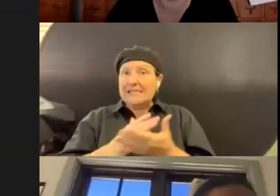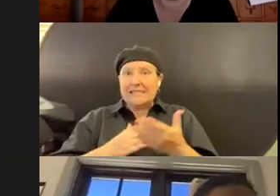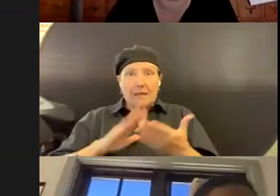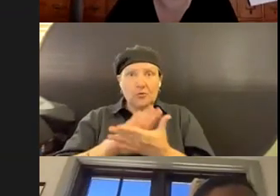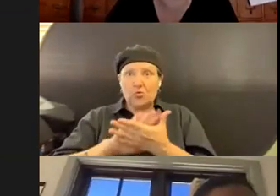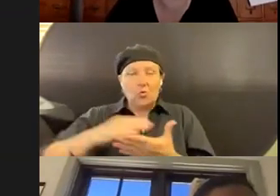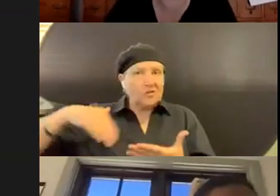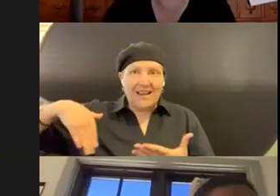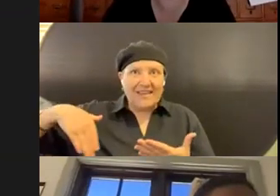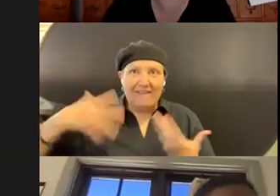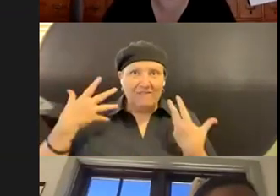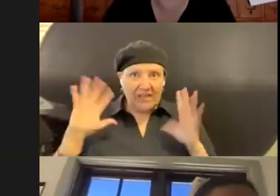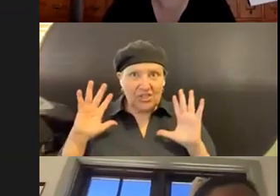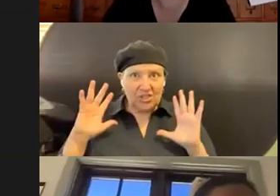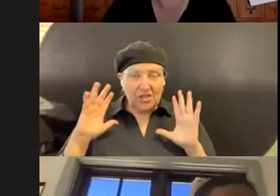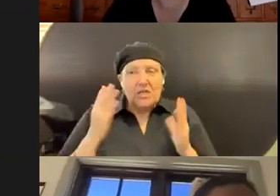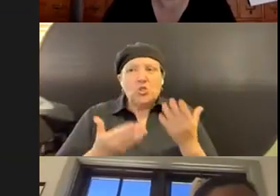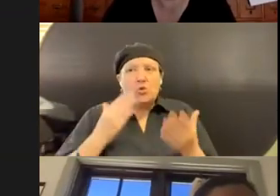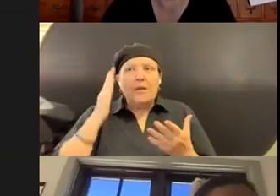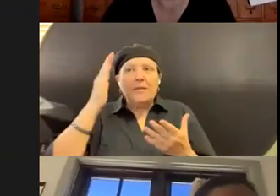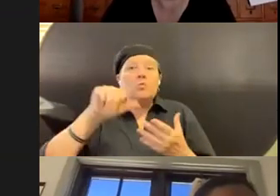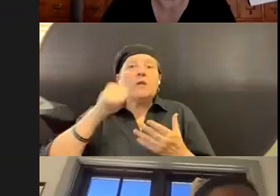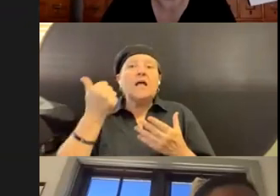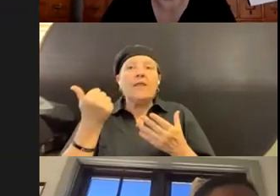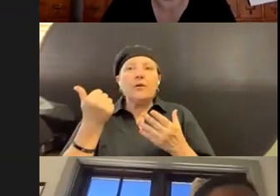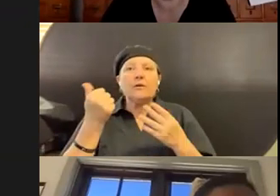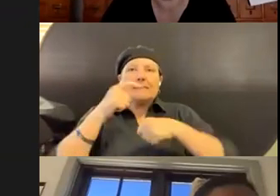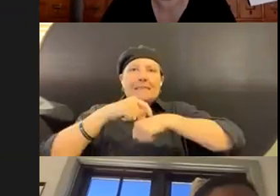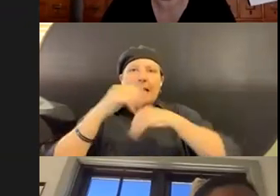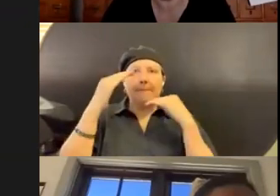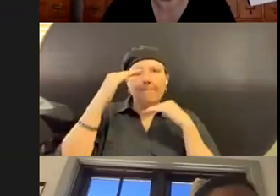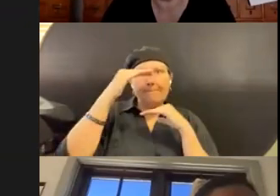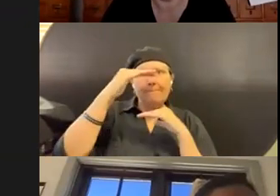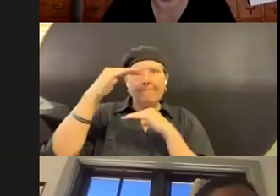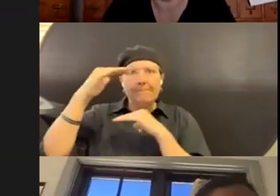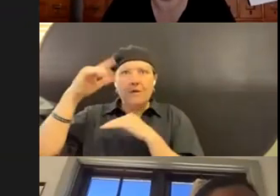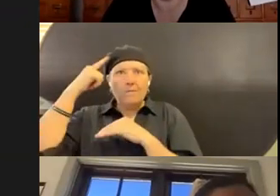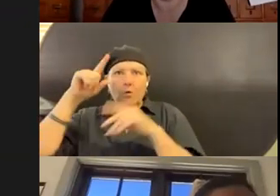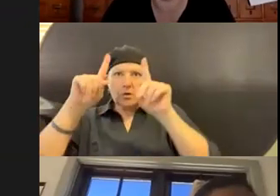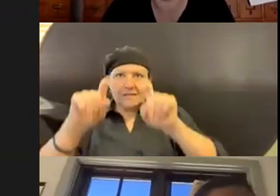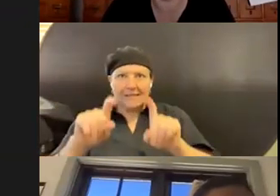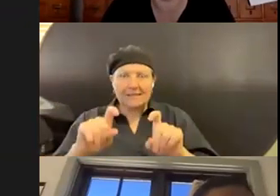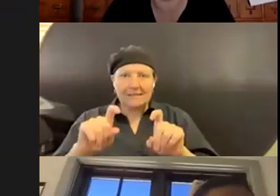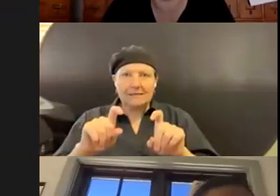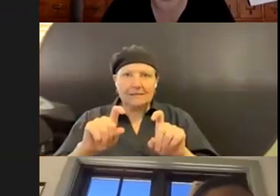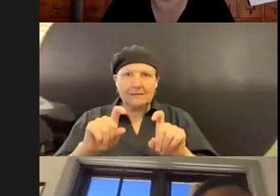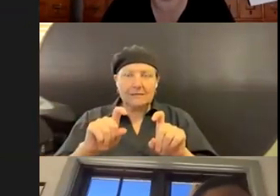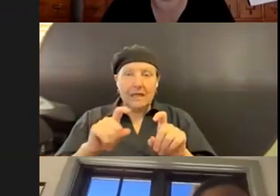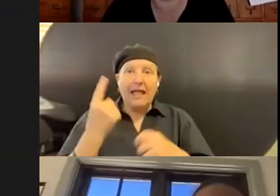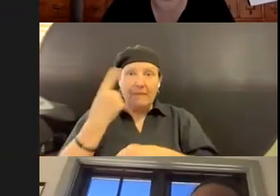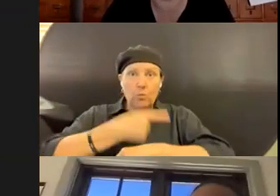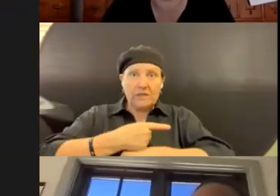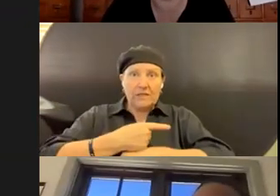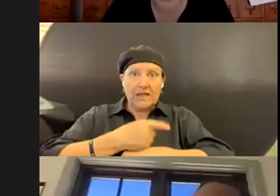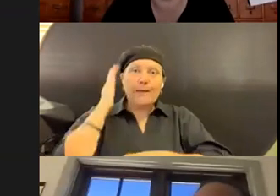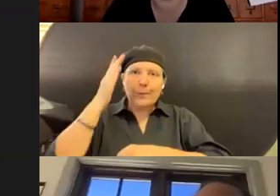may open up another window for when we're gonna administer the test, and then a day that they're gonna collect the test. So